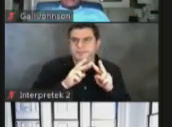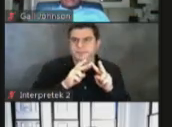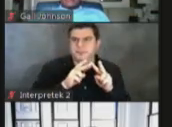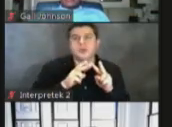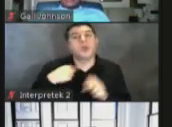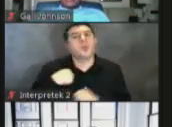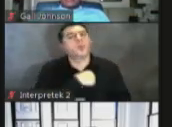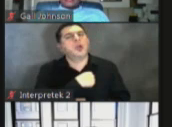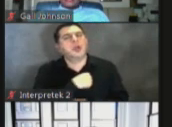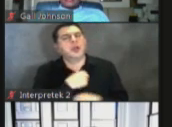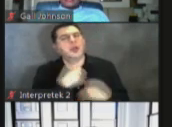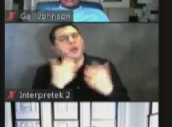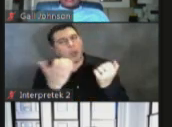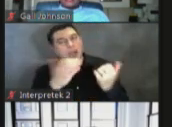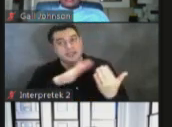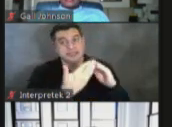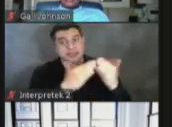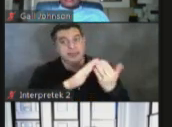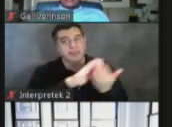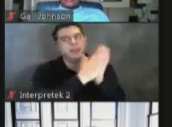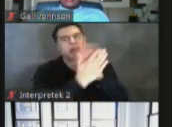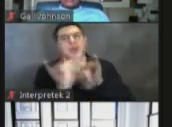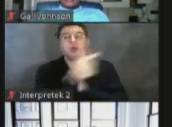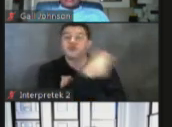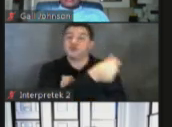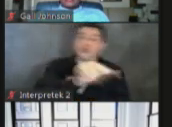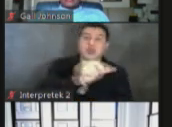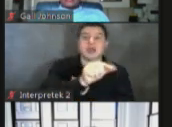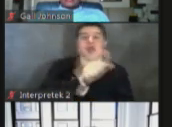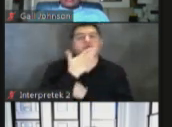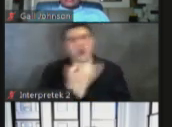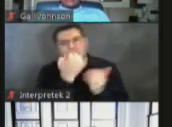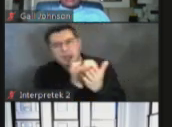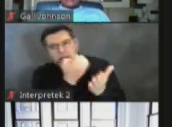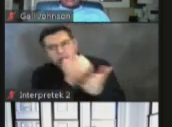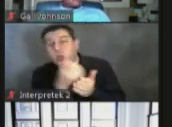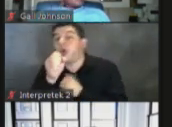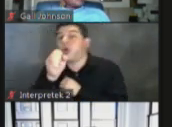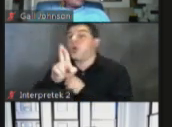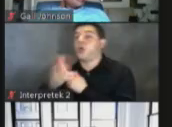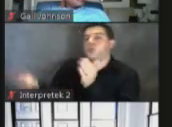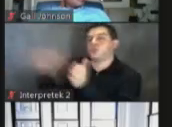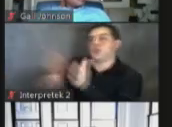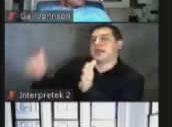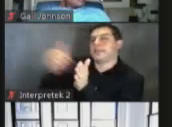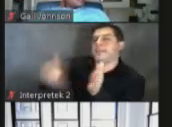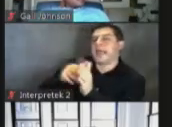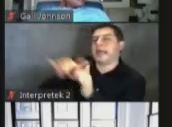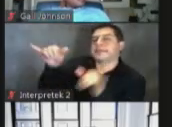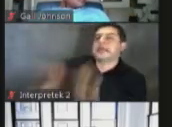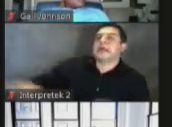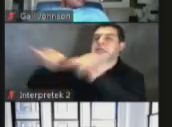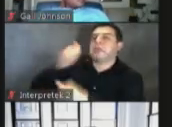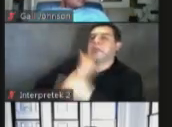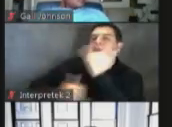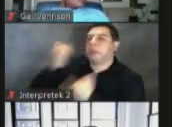equitable? Or do we want to continue to repeat the mistakes of the past where we continue to have a car-centric, economically and racially segregated